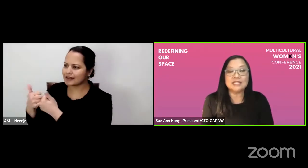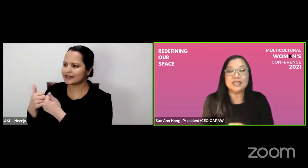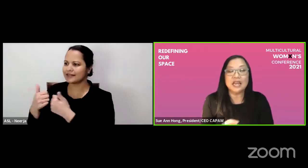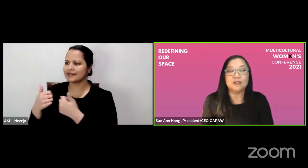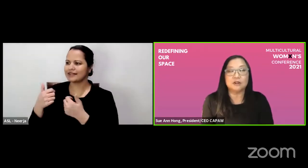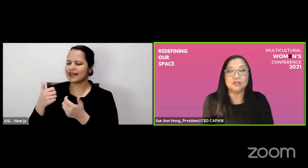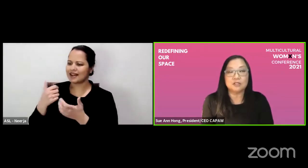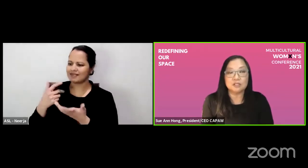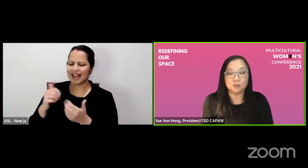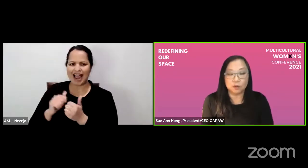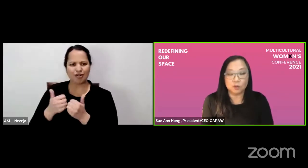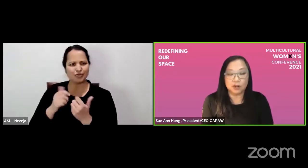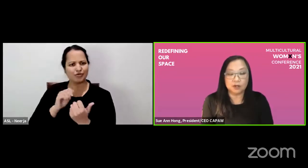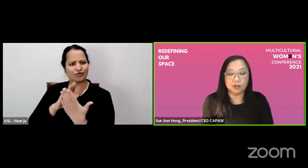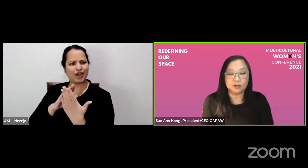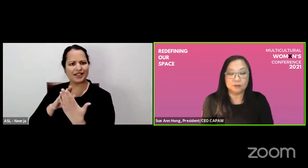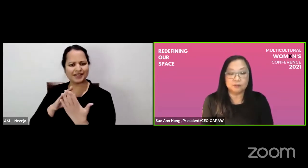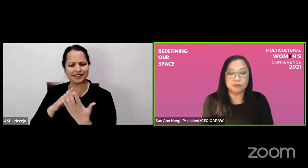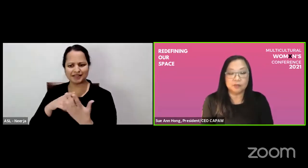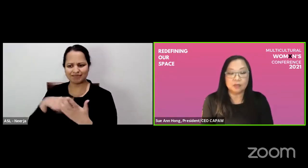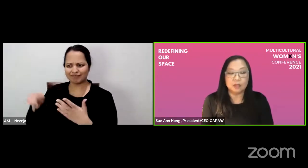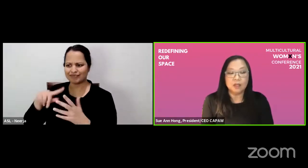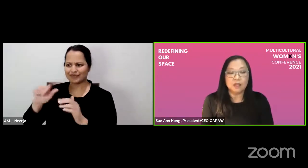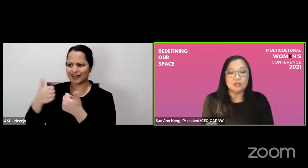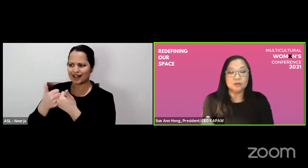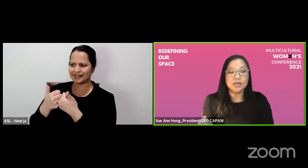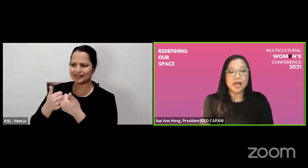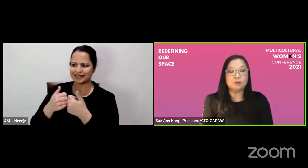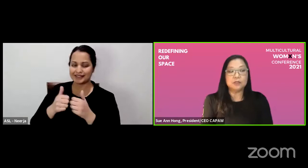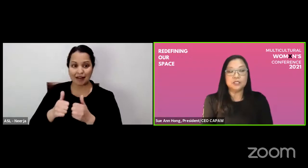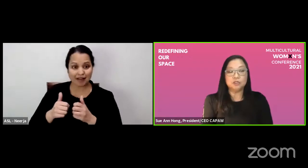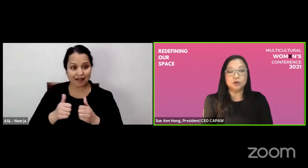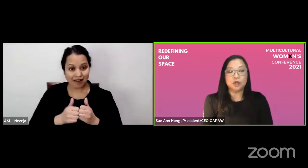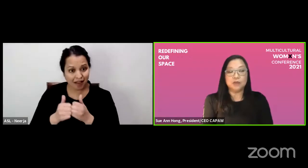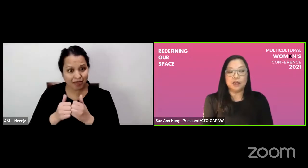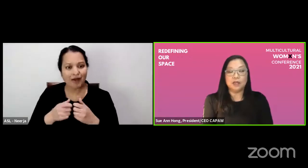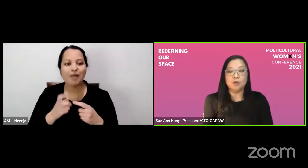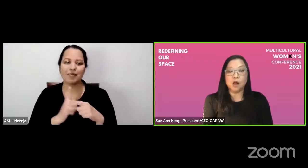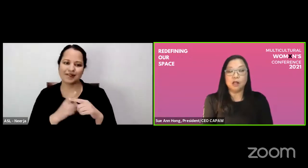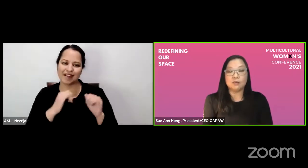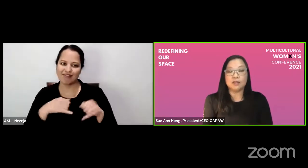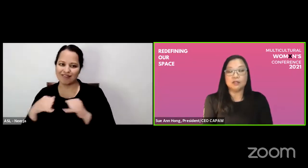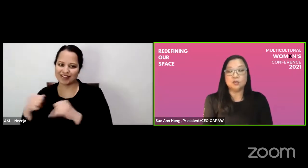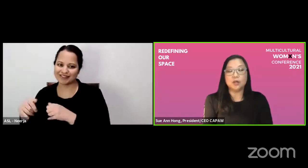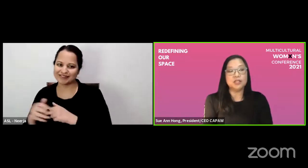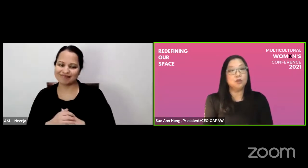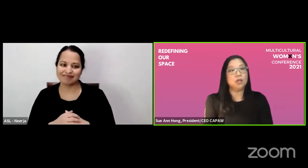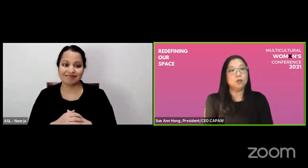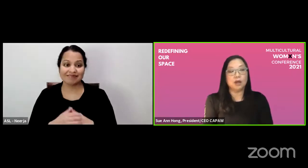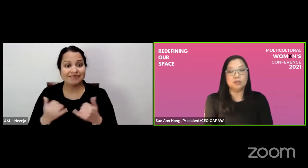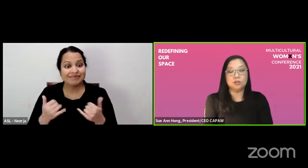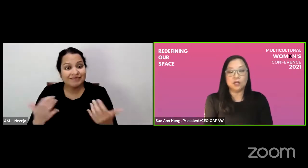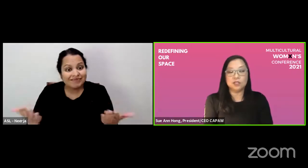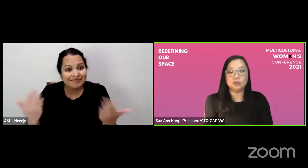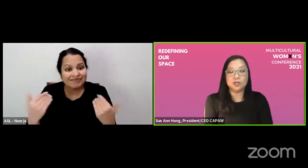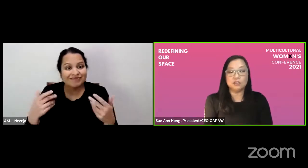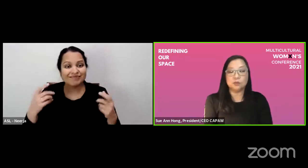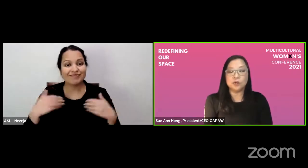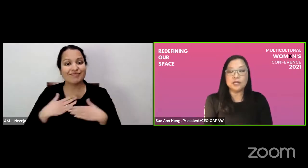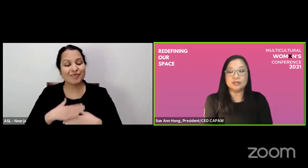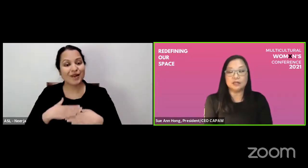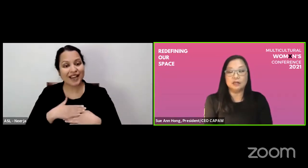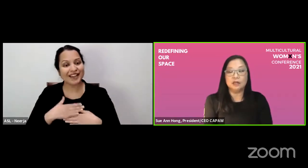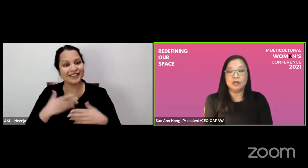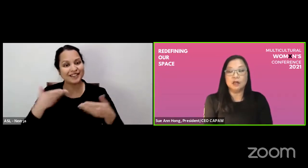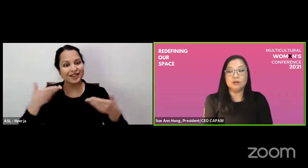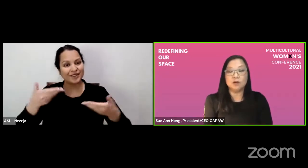and together to support one another. So now, please join me in welcoming the 2021-2022